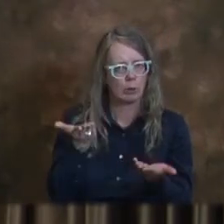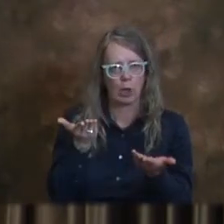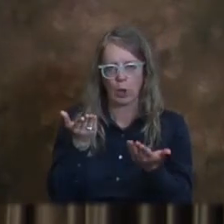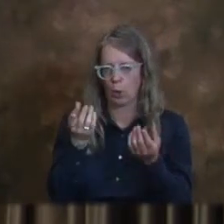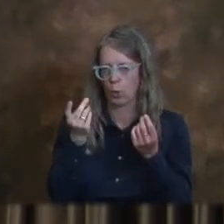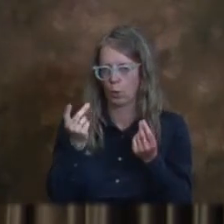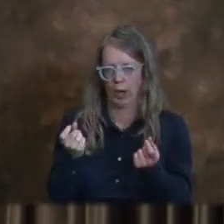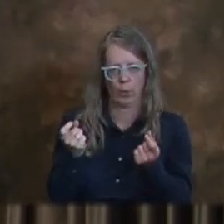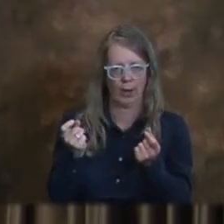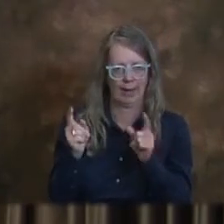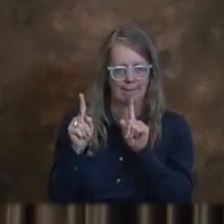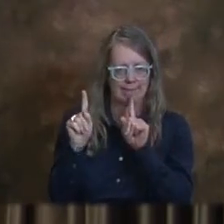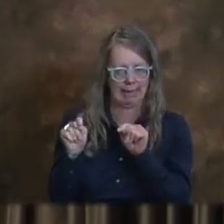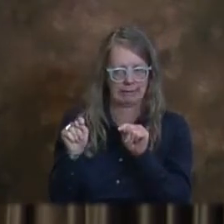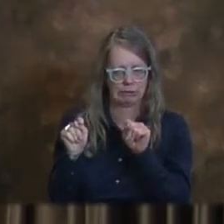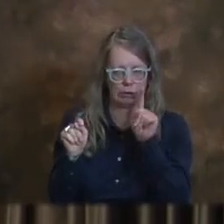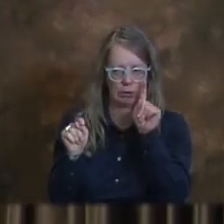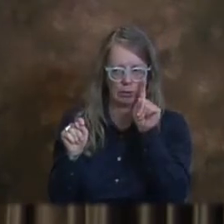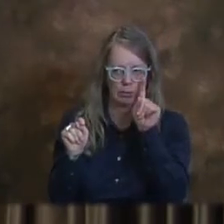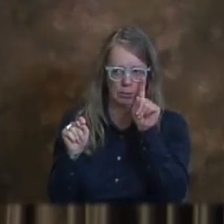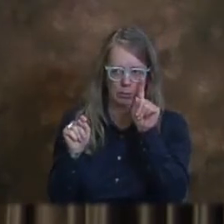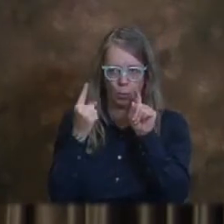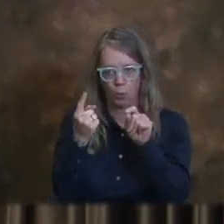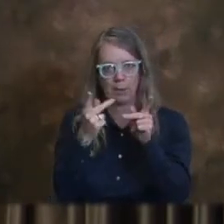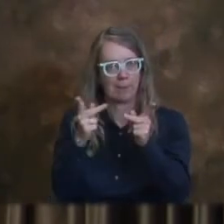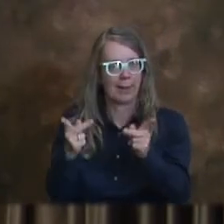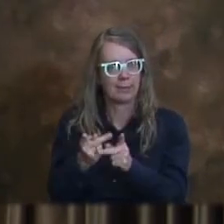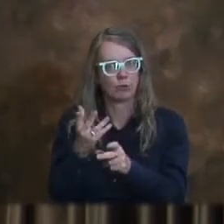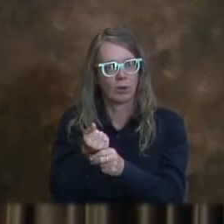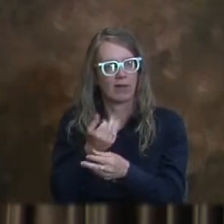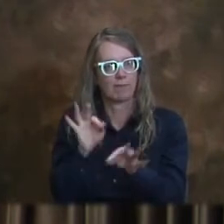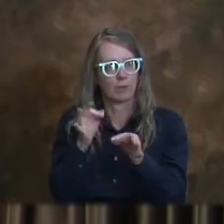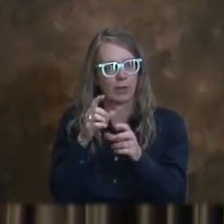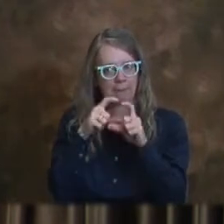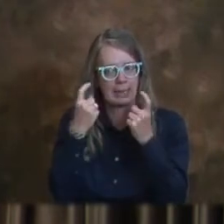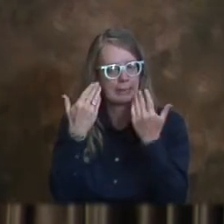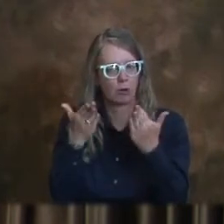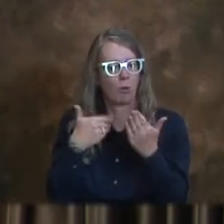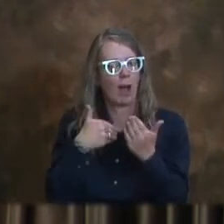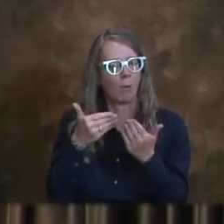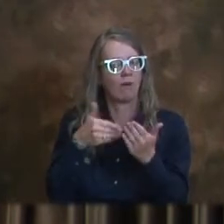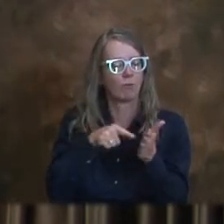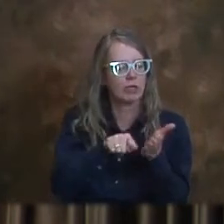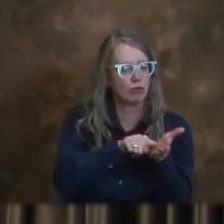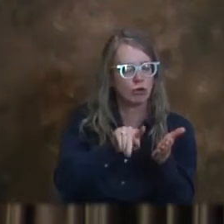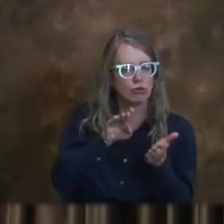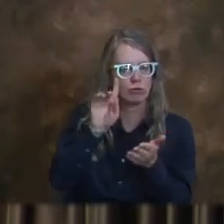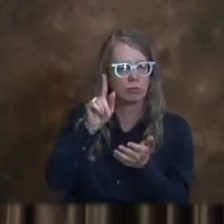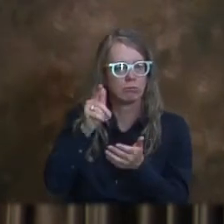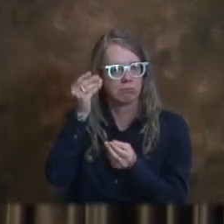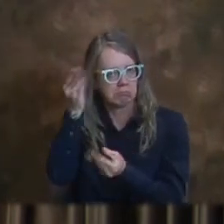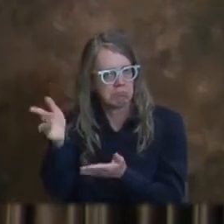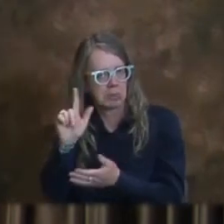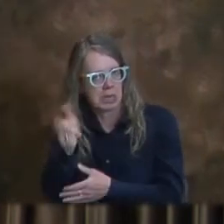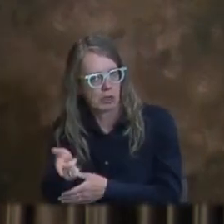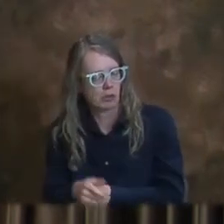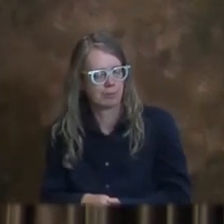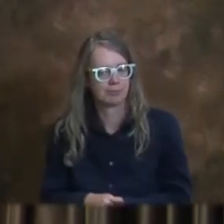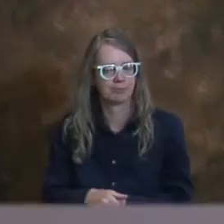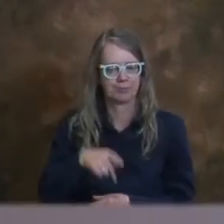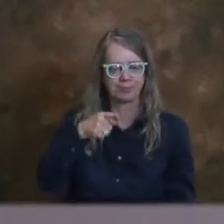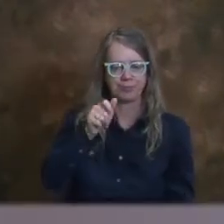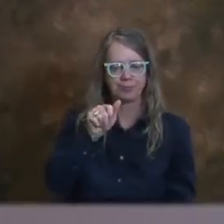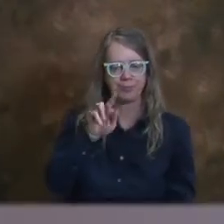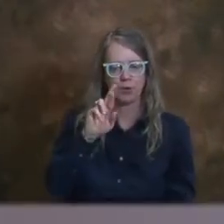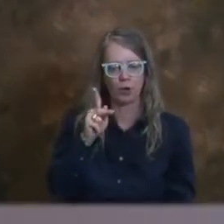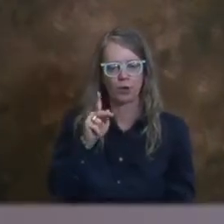if there is a single source where you can find that. Okay. And then my other question, around